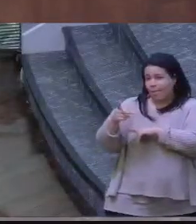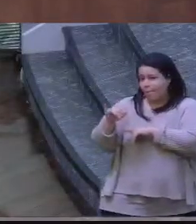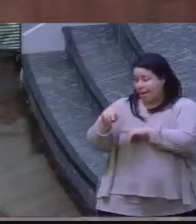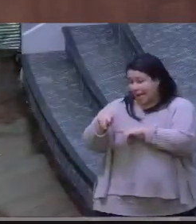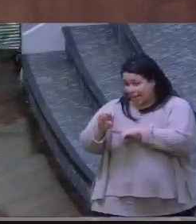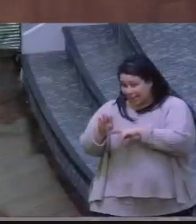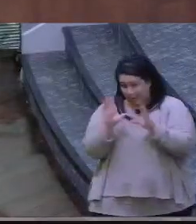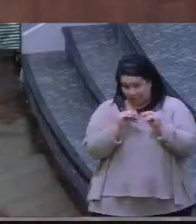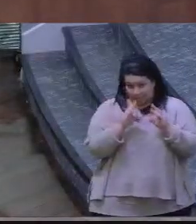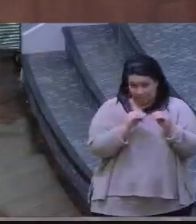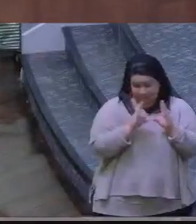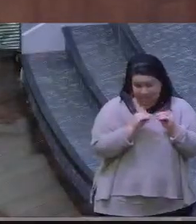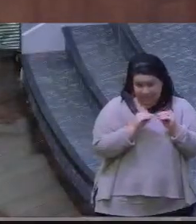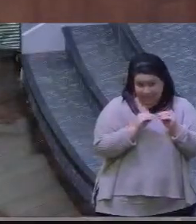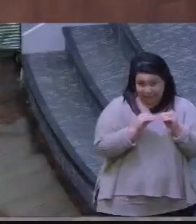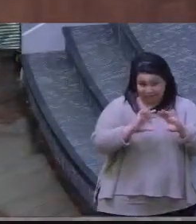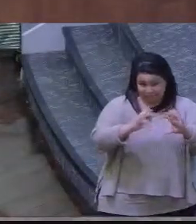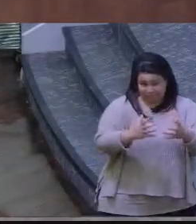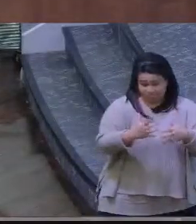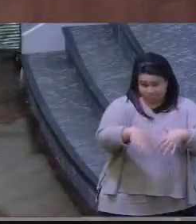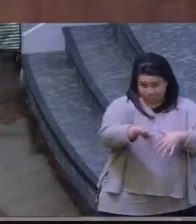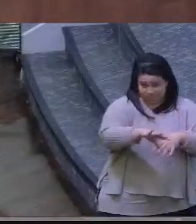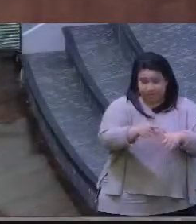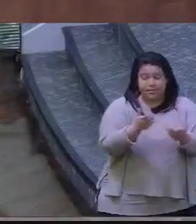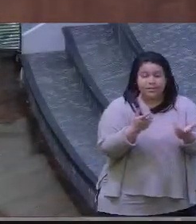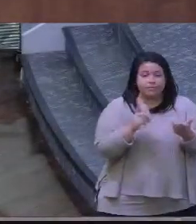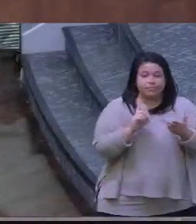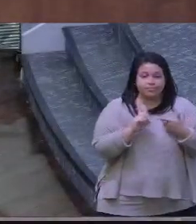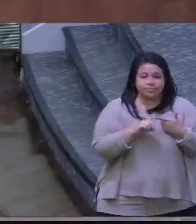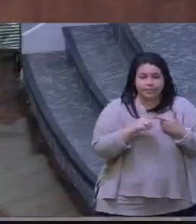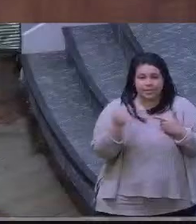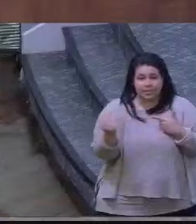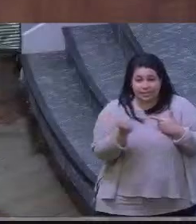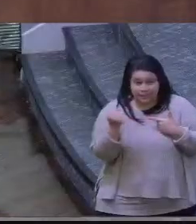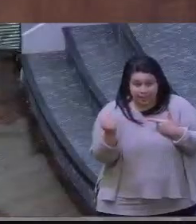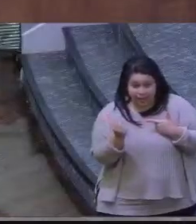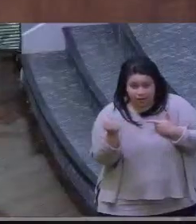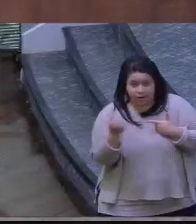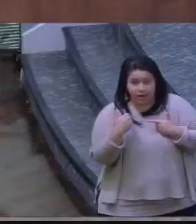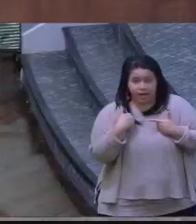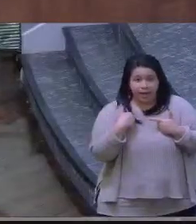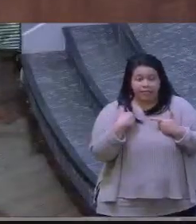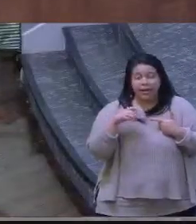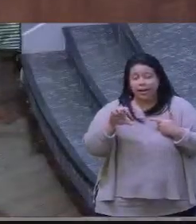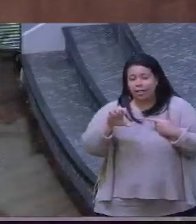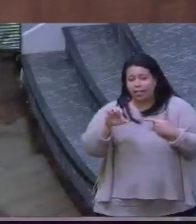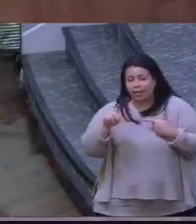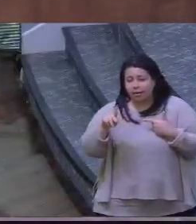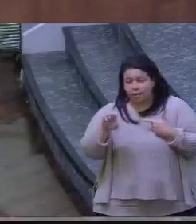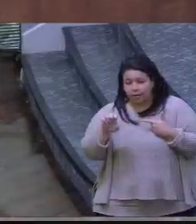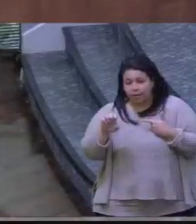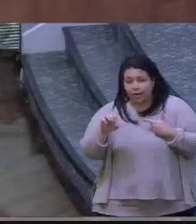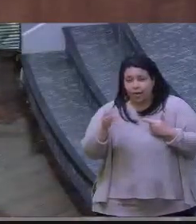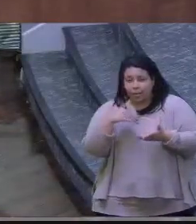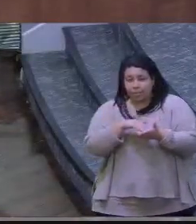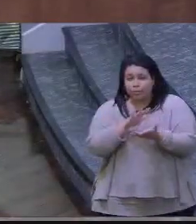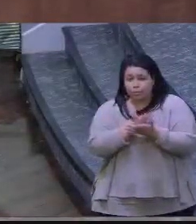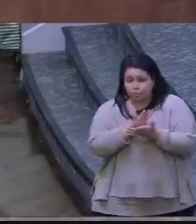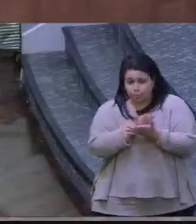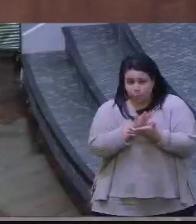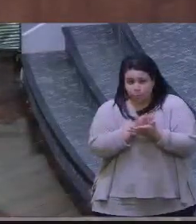and Engineering Fair that will take place Saturday, January the 25th at Clark Middle School. And that